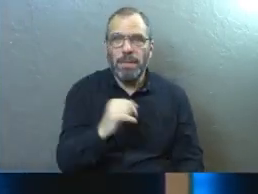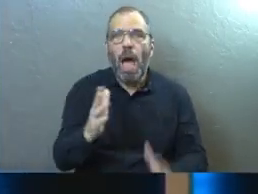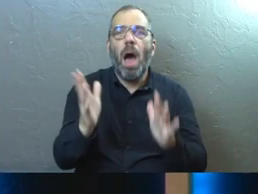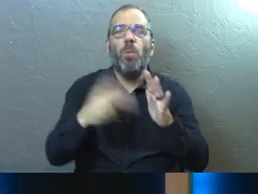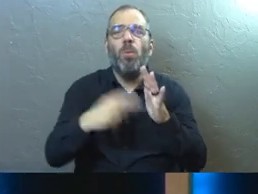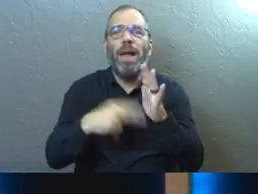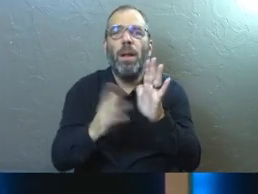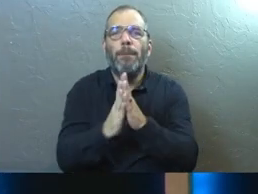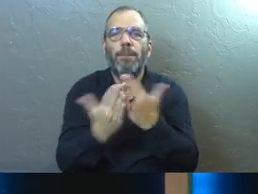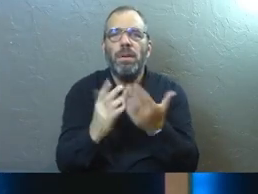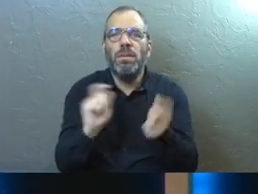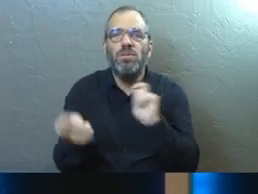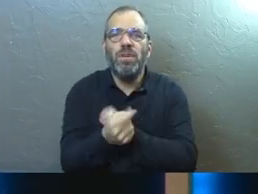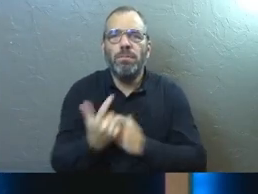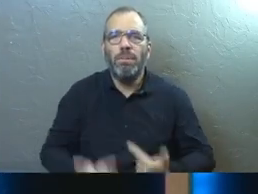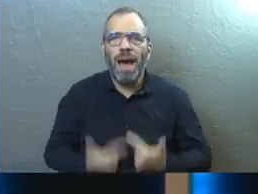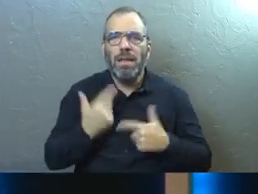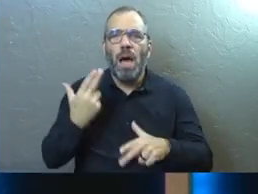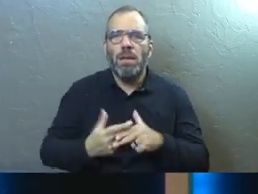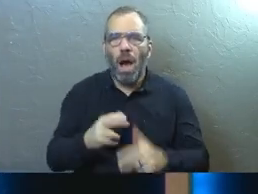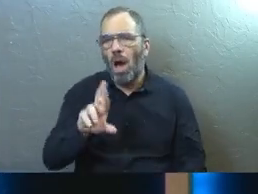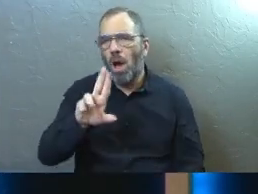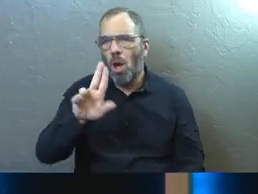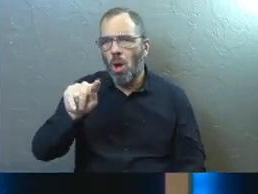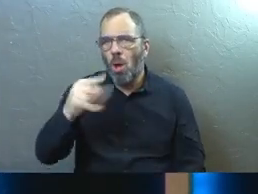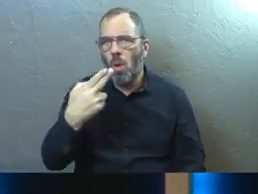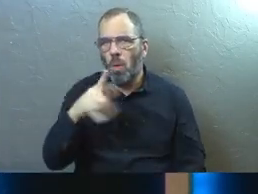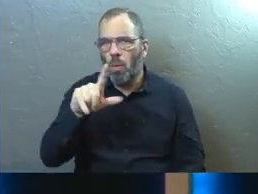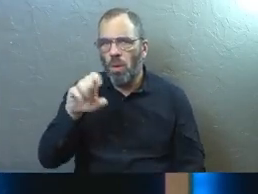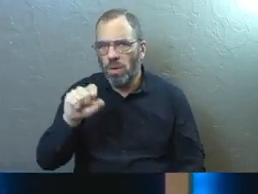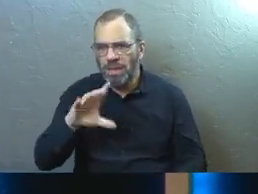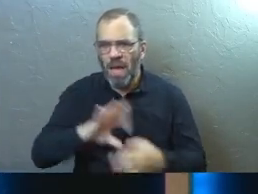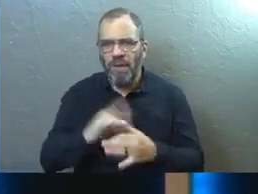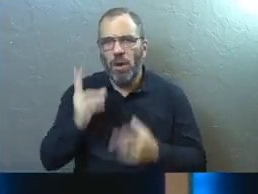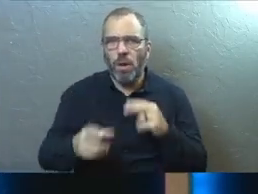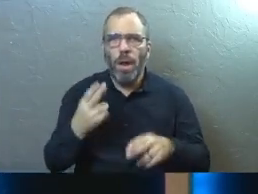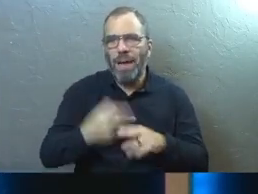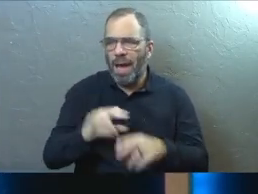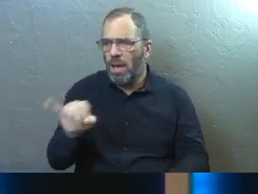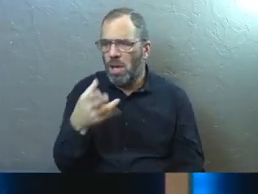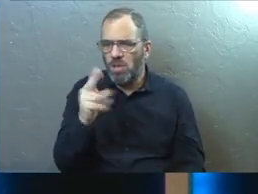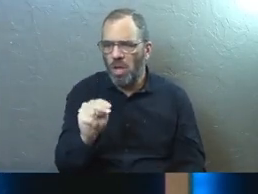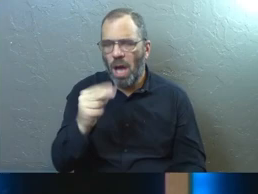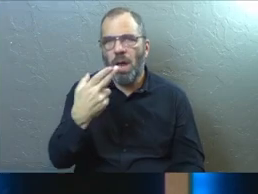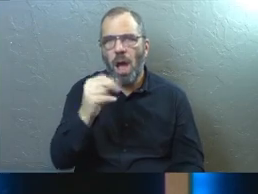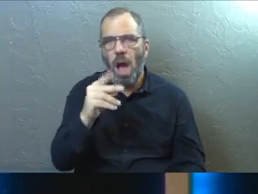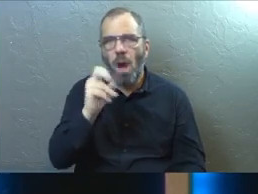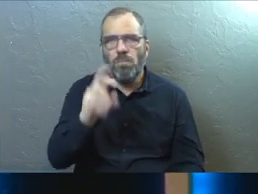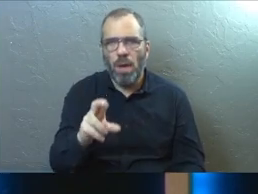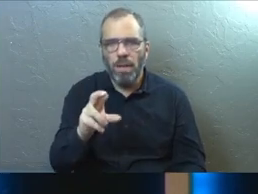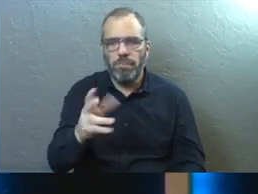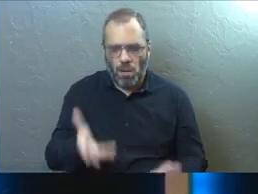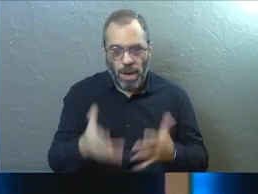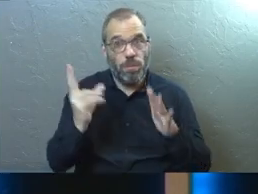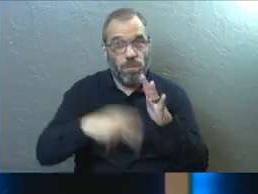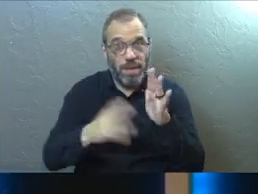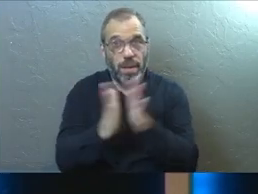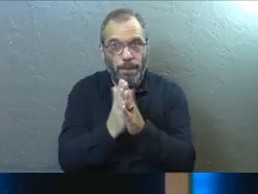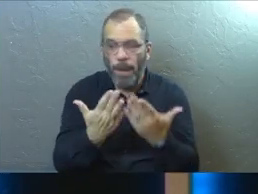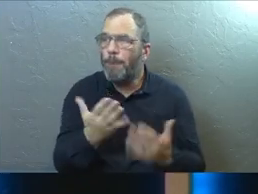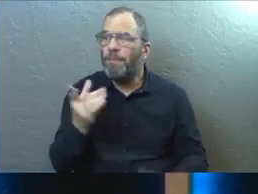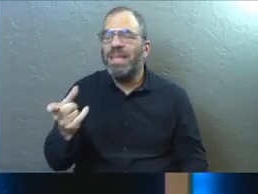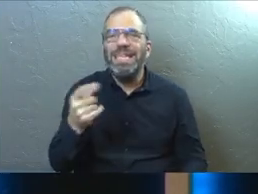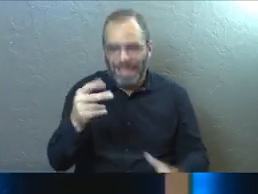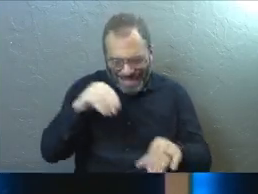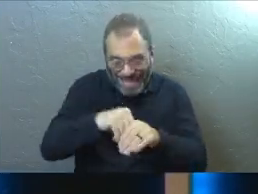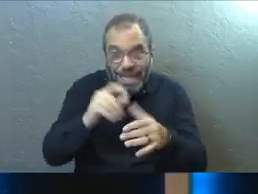read a book a few years ago that changed my life. It's called The Ruthless Elimination of Hurry by a guy named John Mark Comer. It's awesome, and I highly recommend it. And one of the